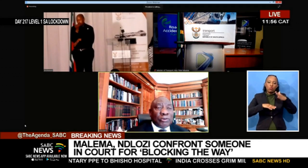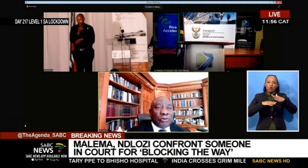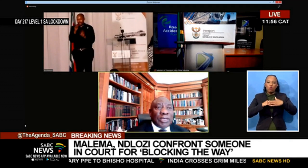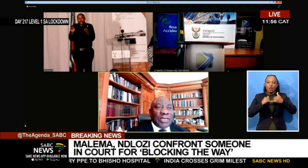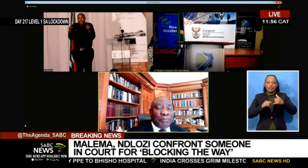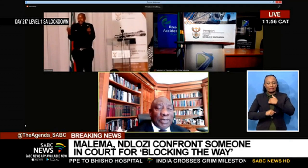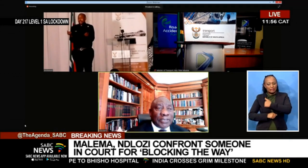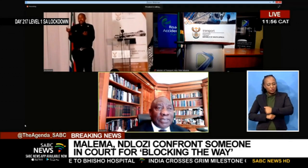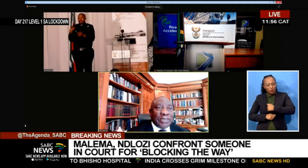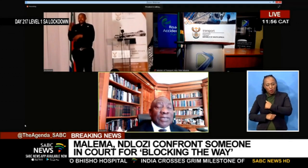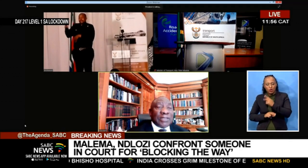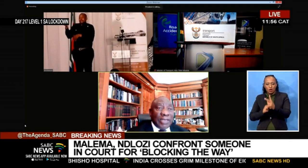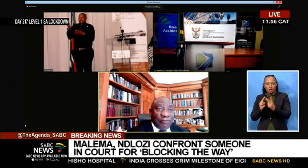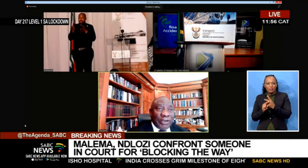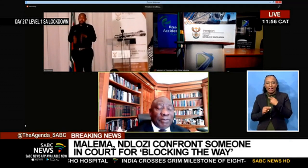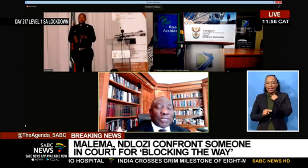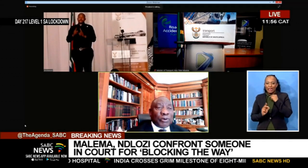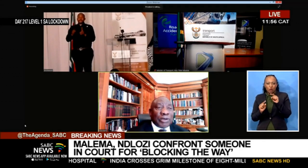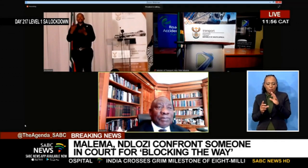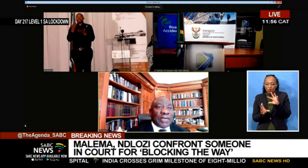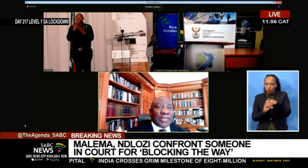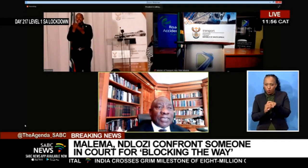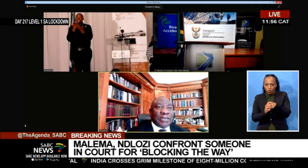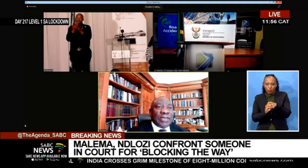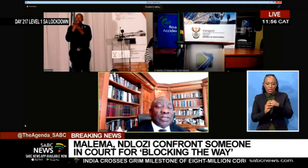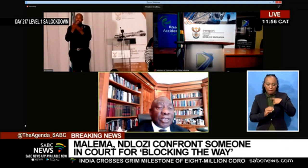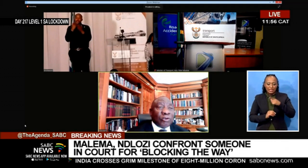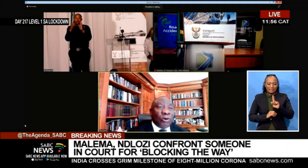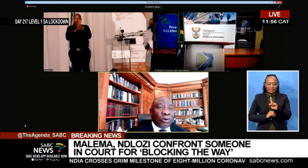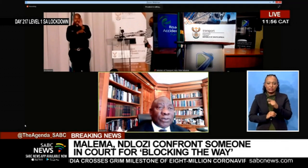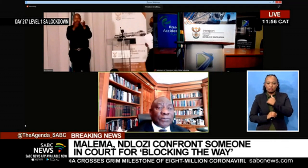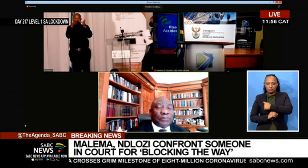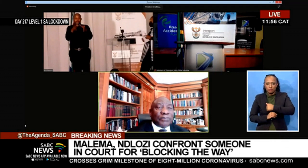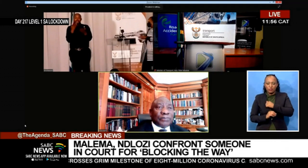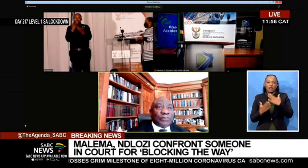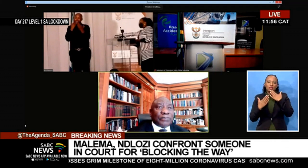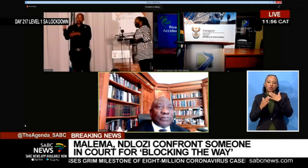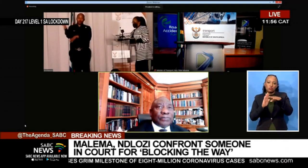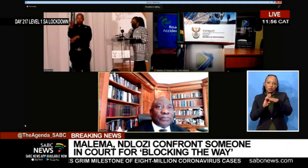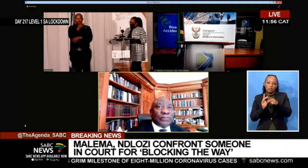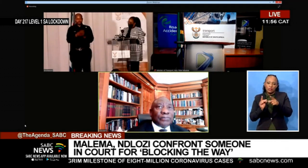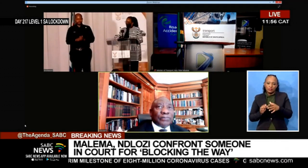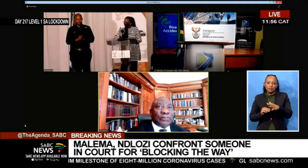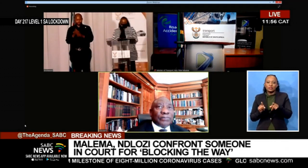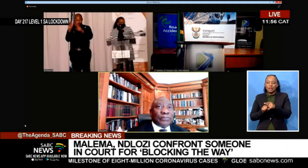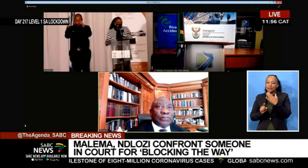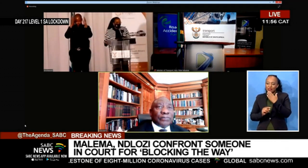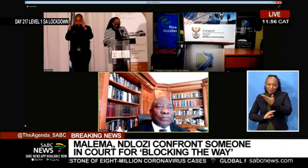with you in person. Thank you very much, Program Director, and thank you all.